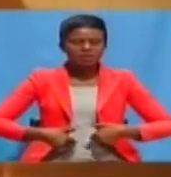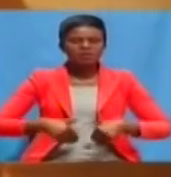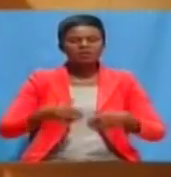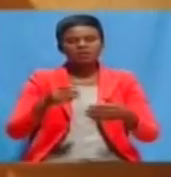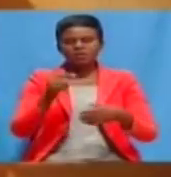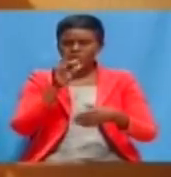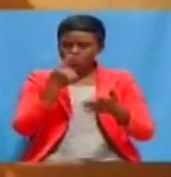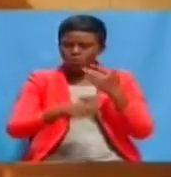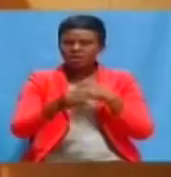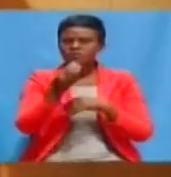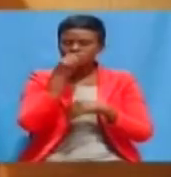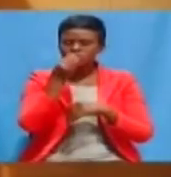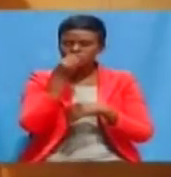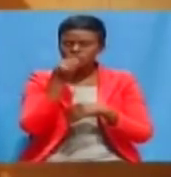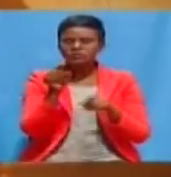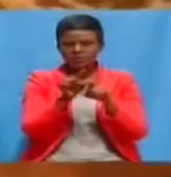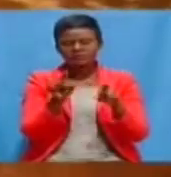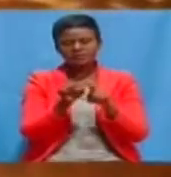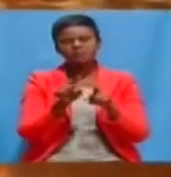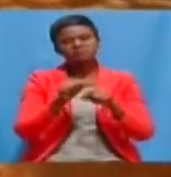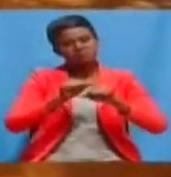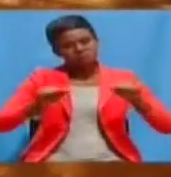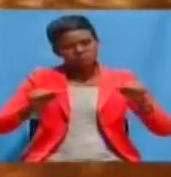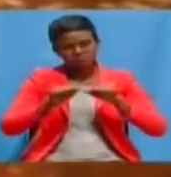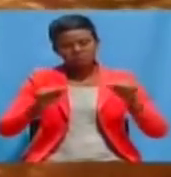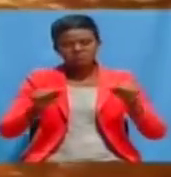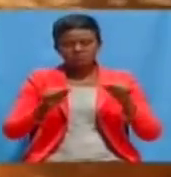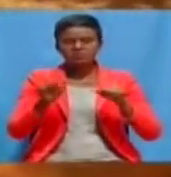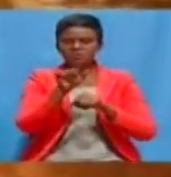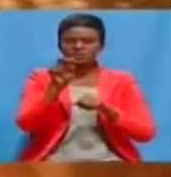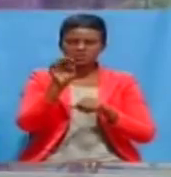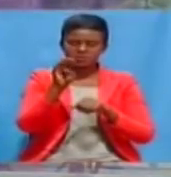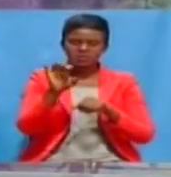eat. Hector Simfukwe, ZNBC News, Lusaka.